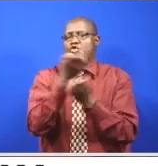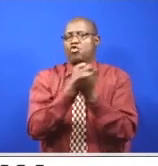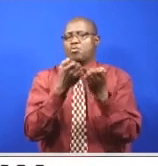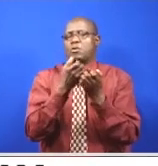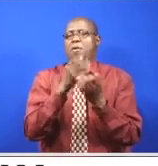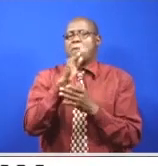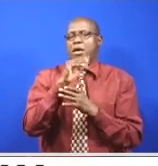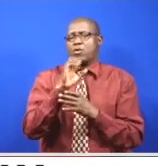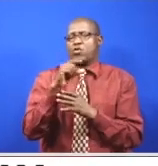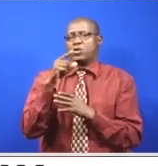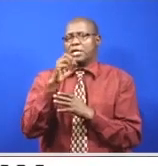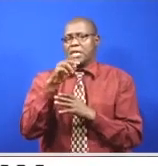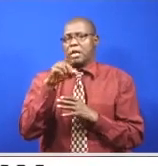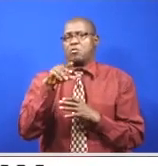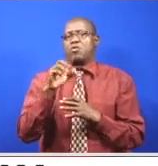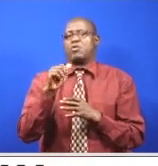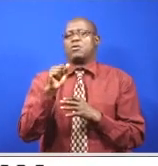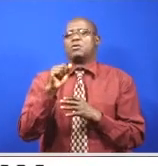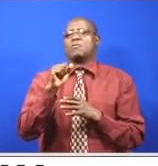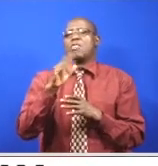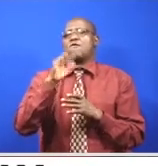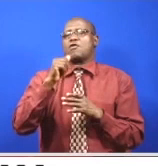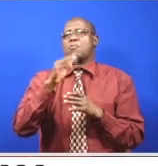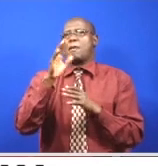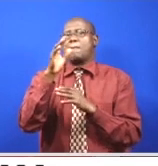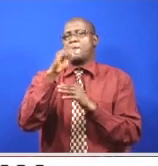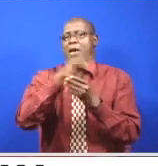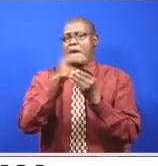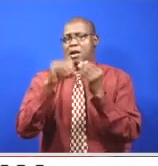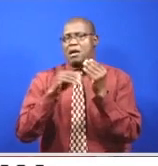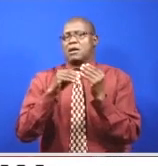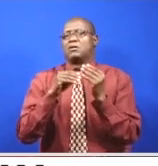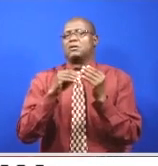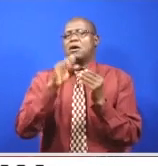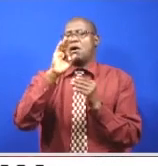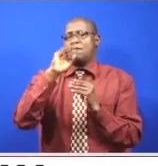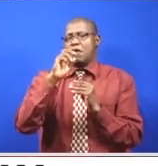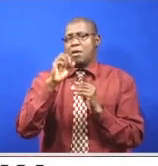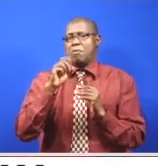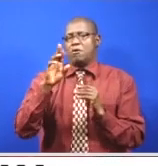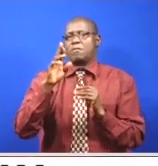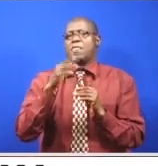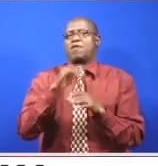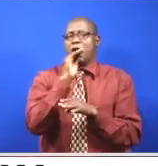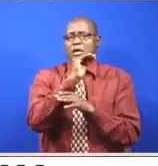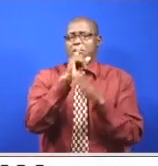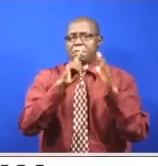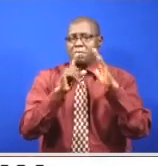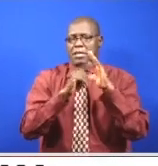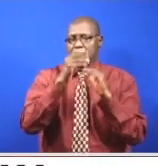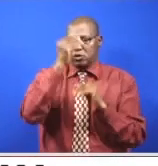biodegradable sanitary pads from banana fiber. I have asked the Ministry of Education,